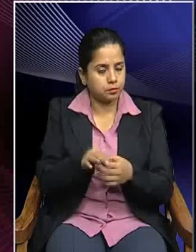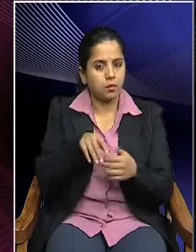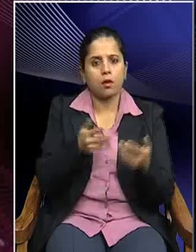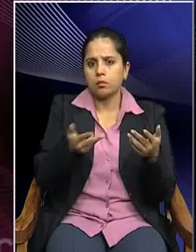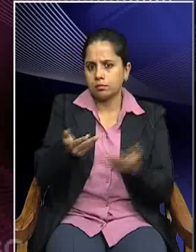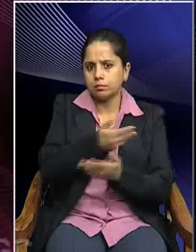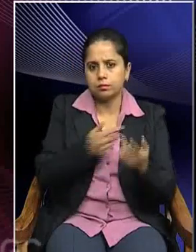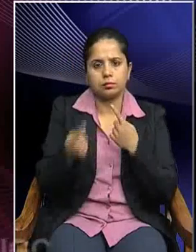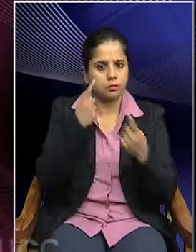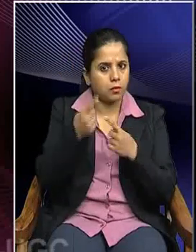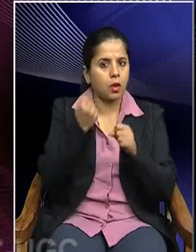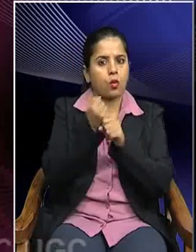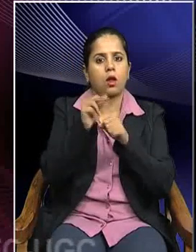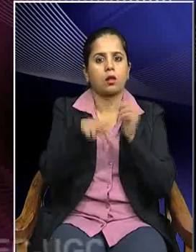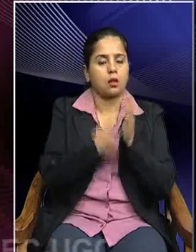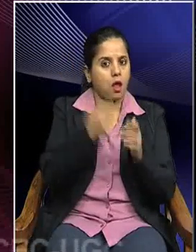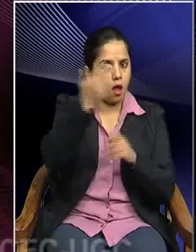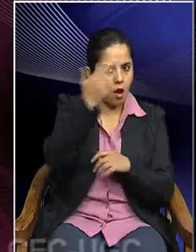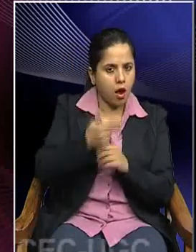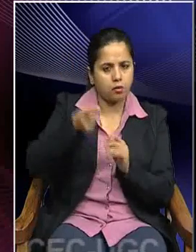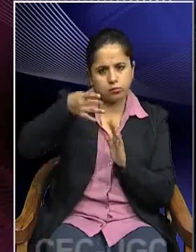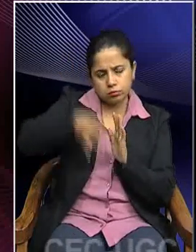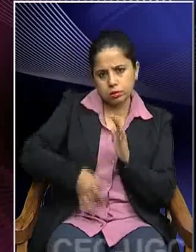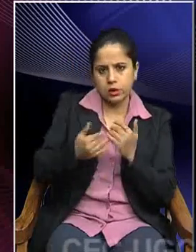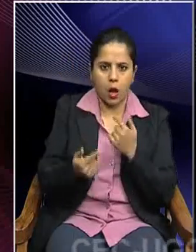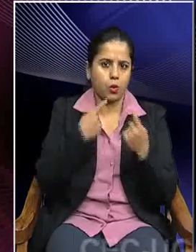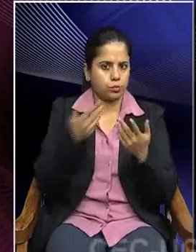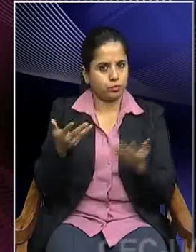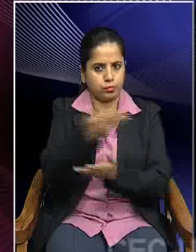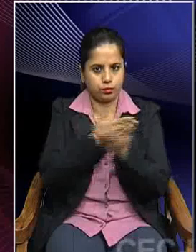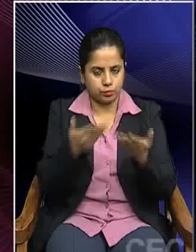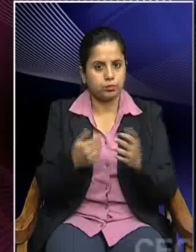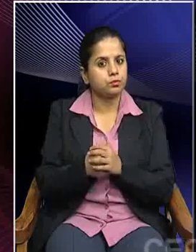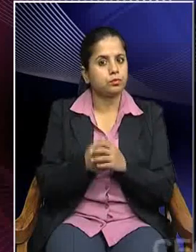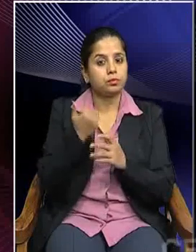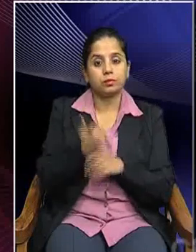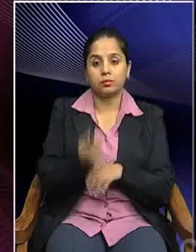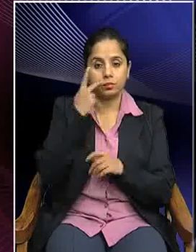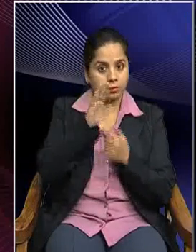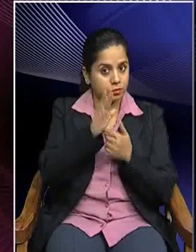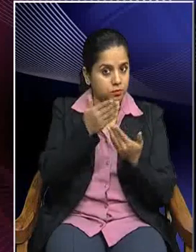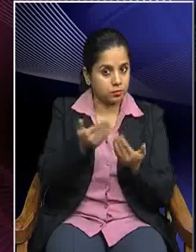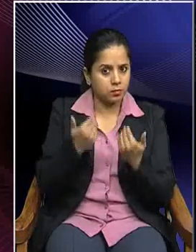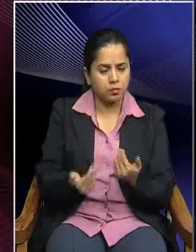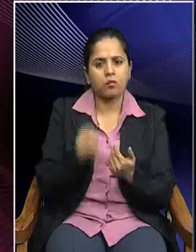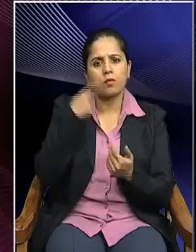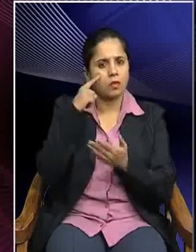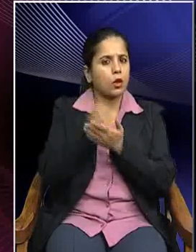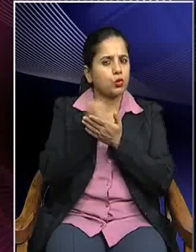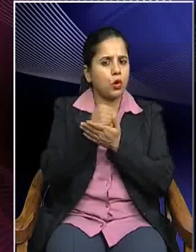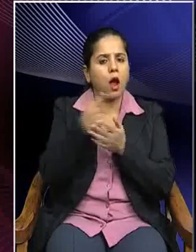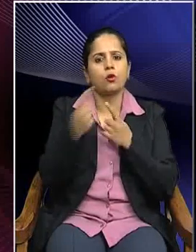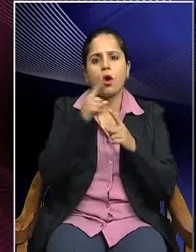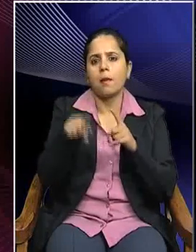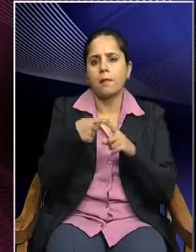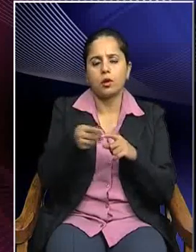discussing Gandhar art in details. And here we will try to talk about